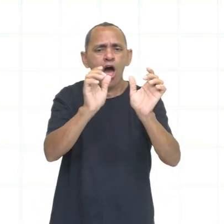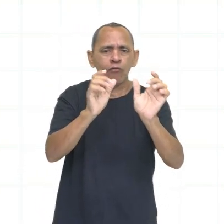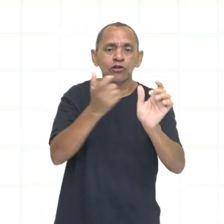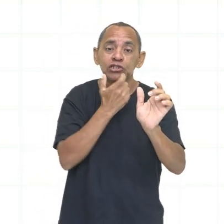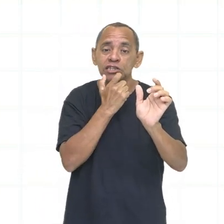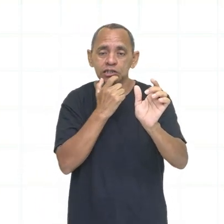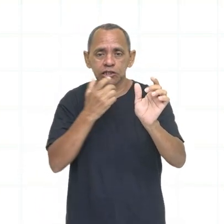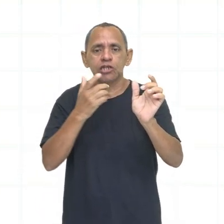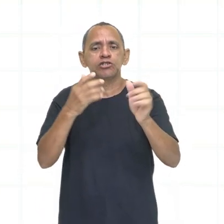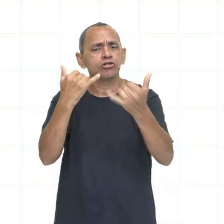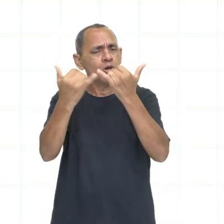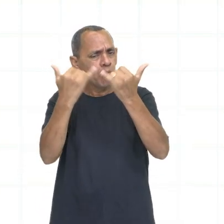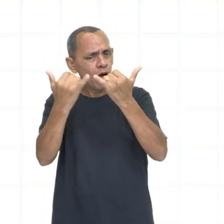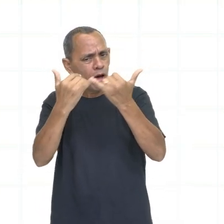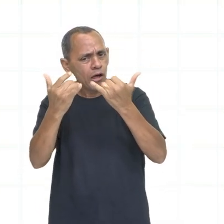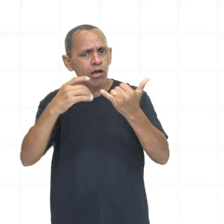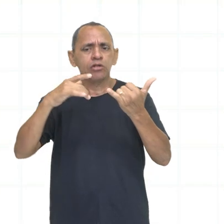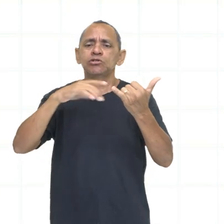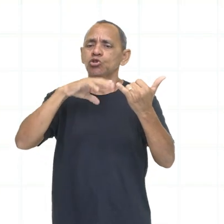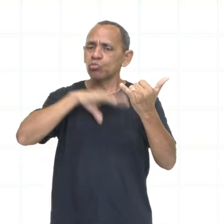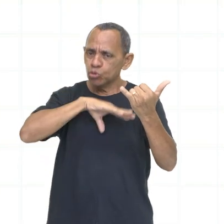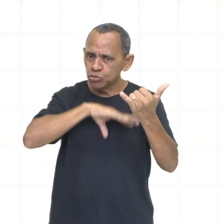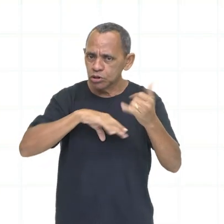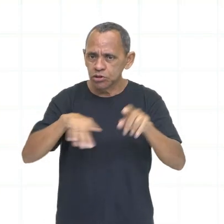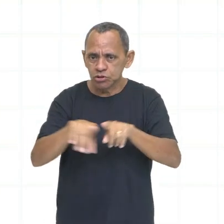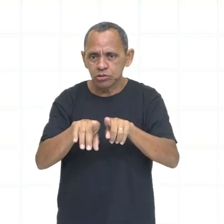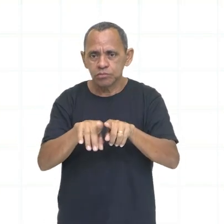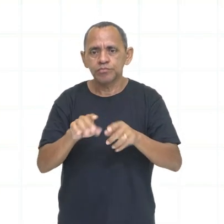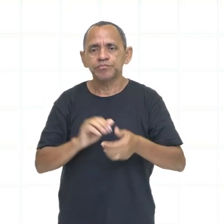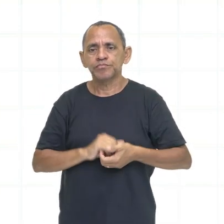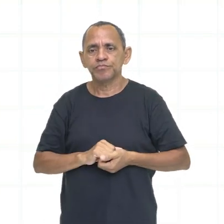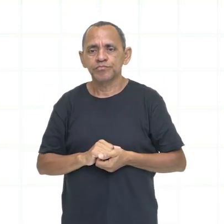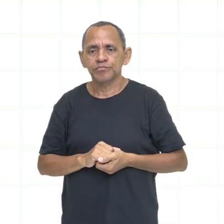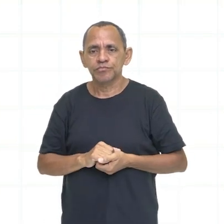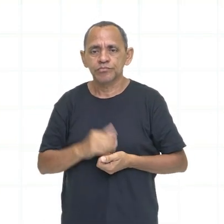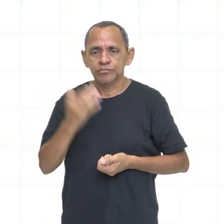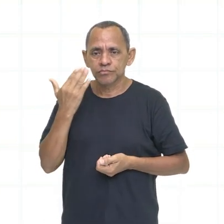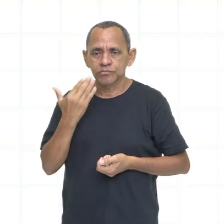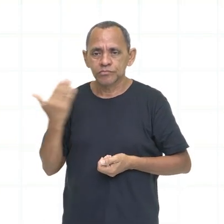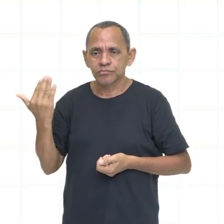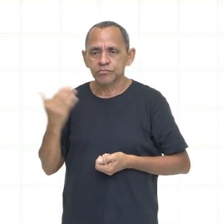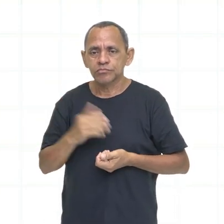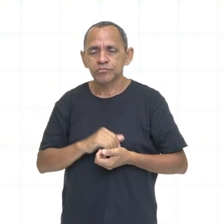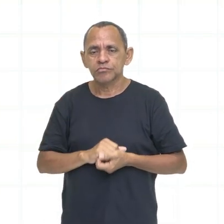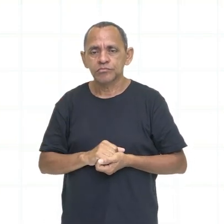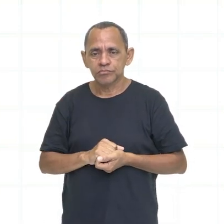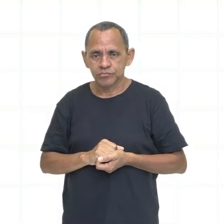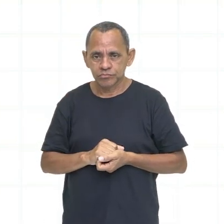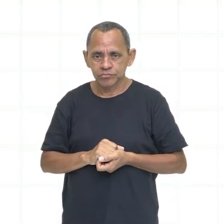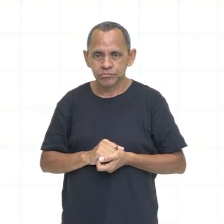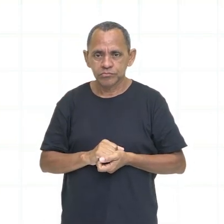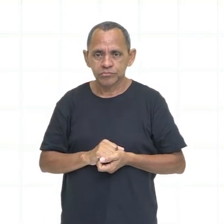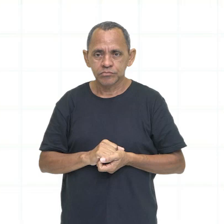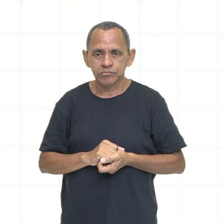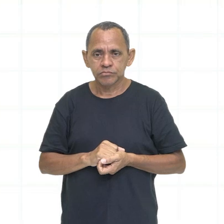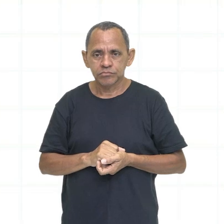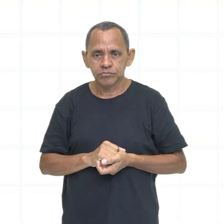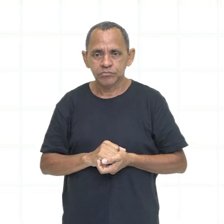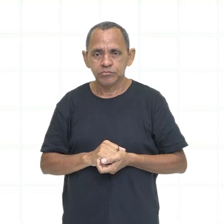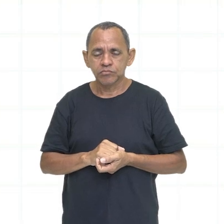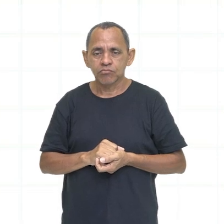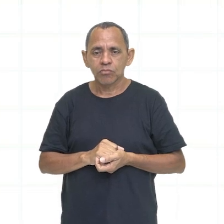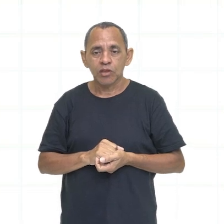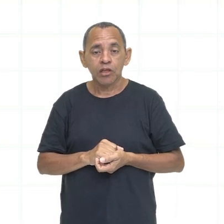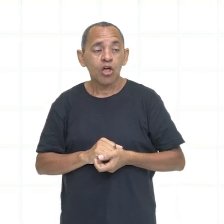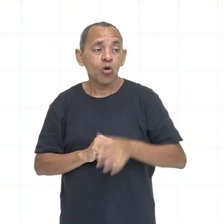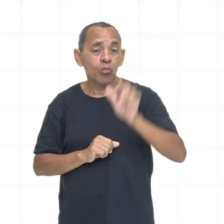né? Relacionada a indivíduo, group. A palavra qualities também, né, a gente pode utilizar,